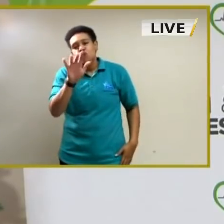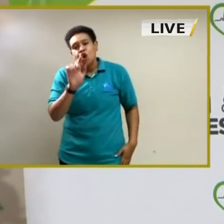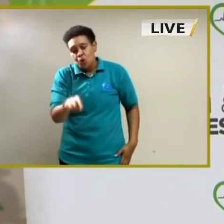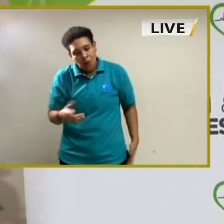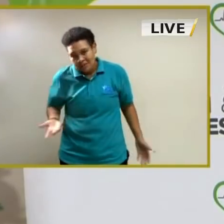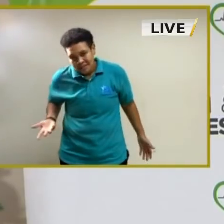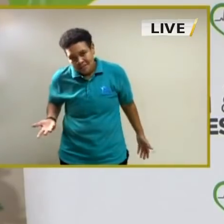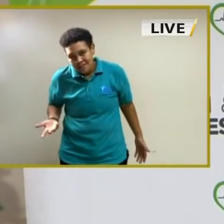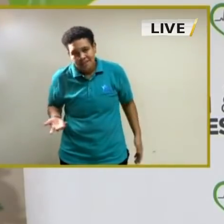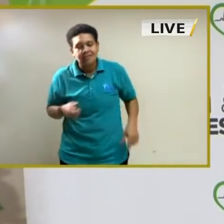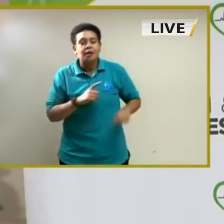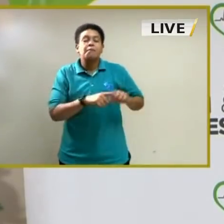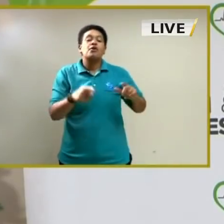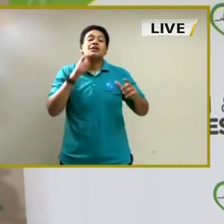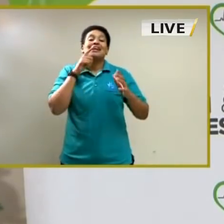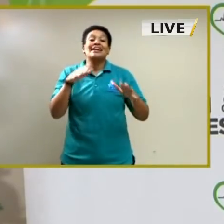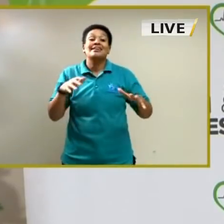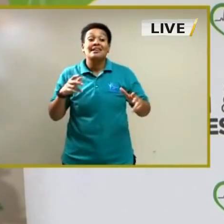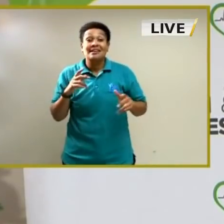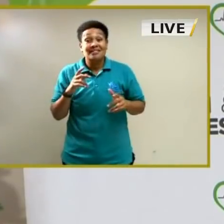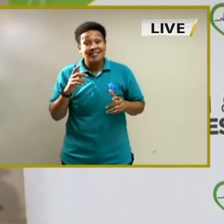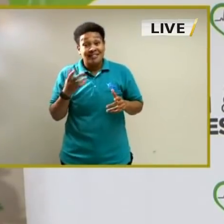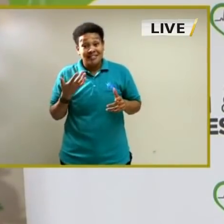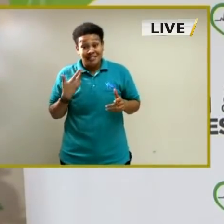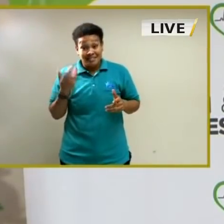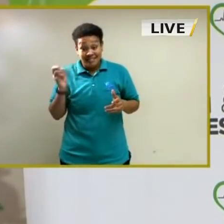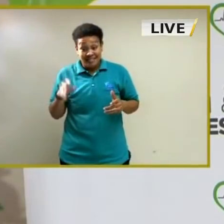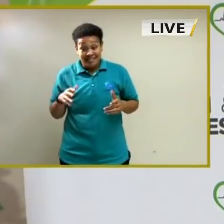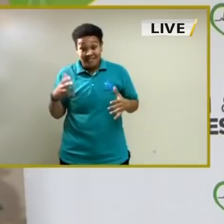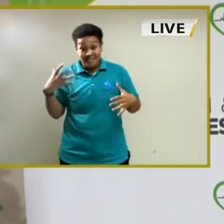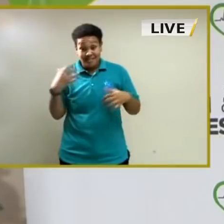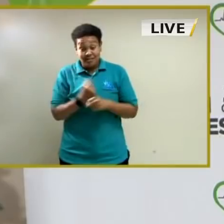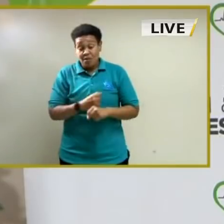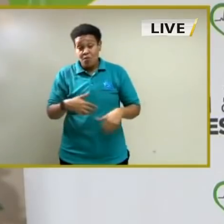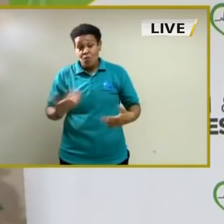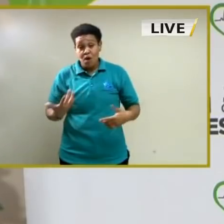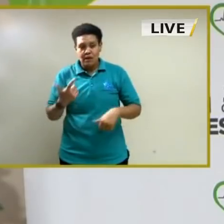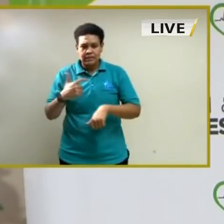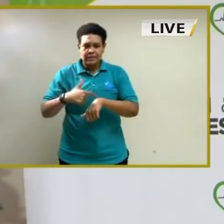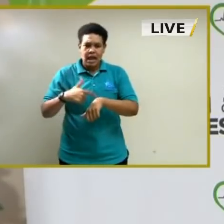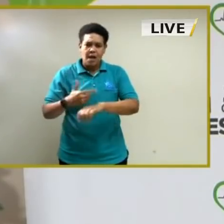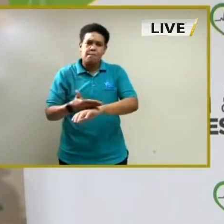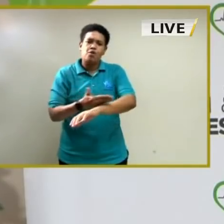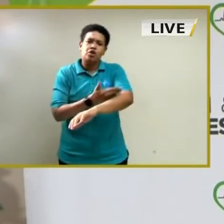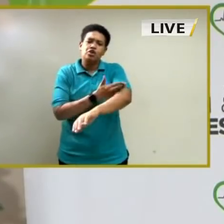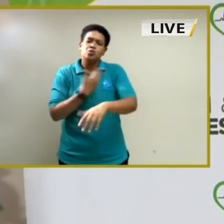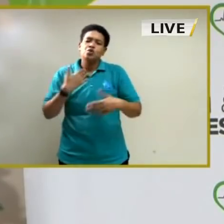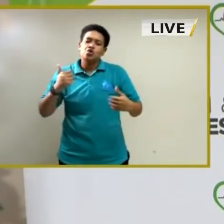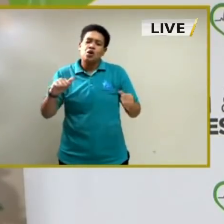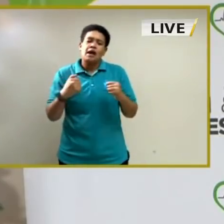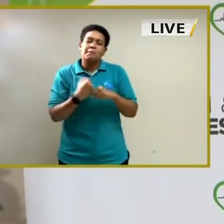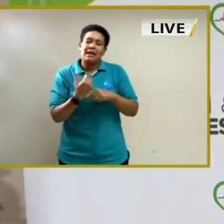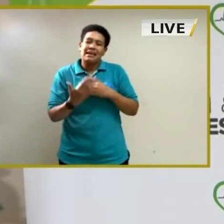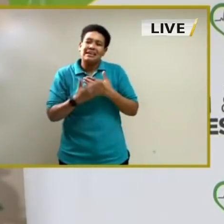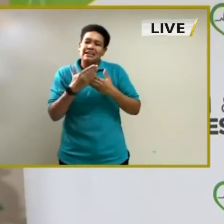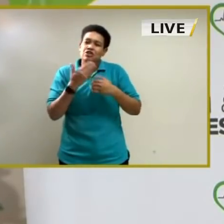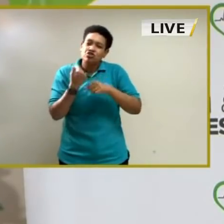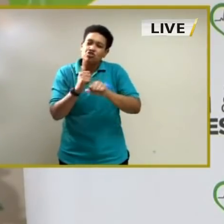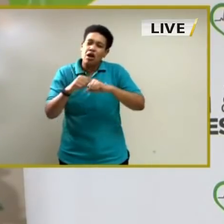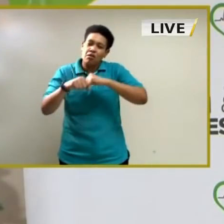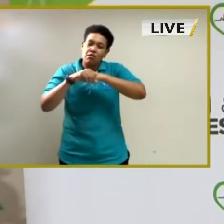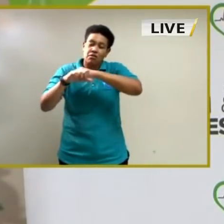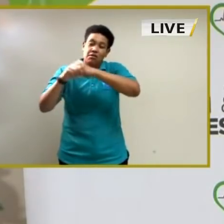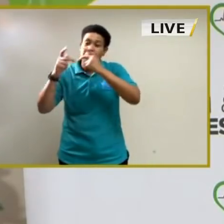But the takeaway is that as time progresses, we will try to make it easier, try to continue the public